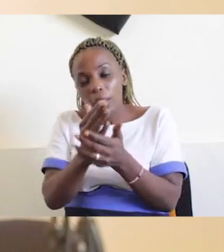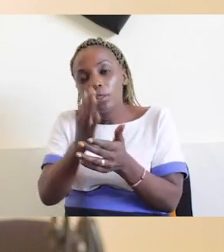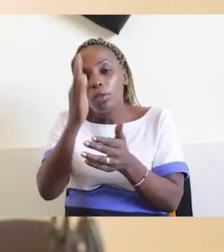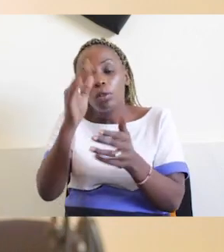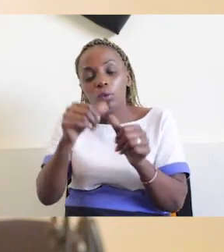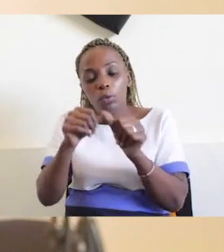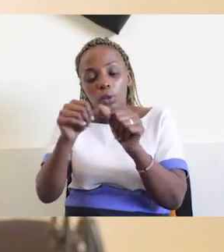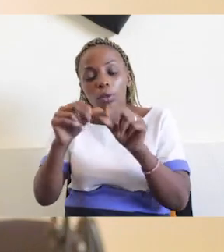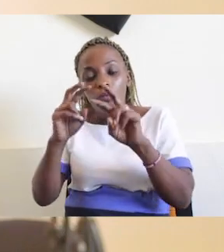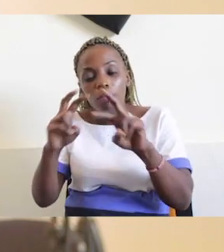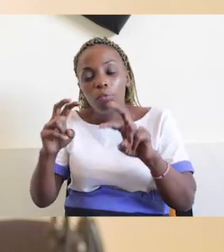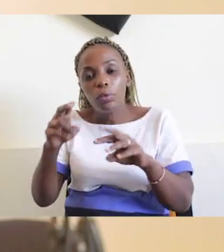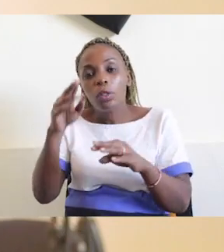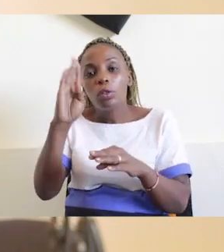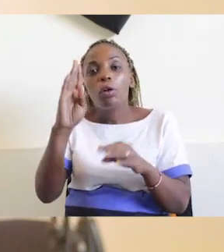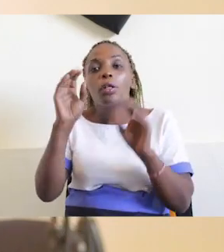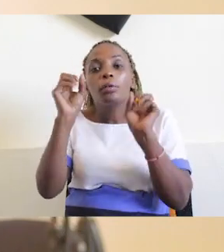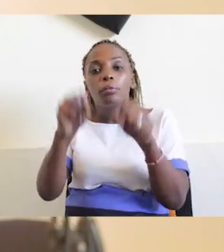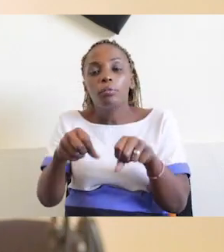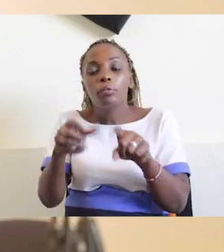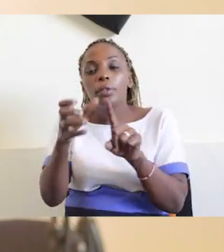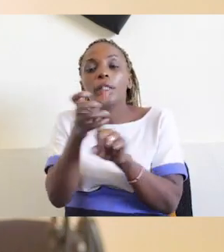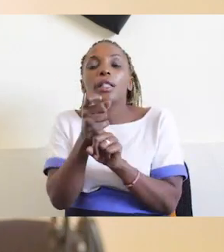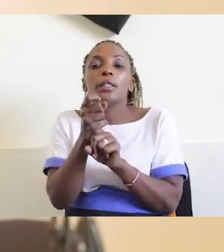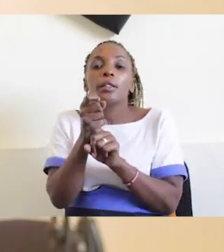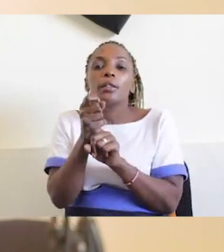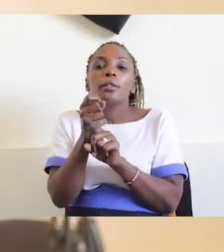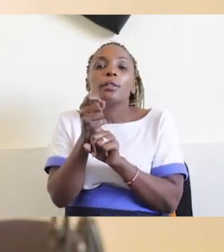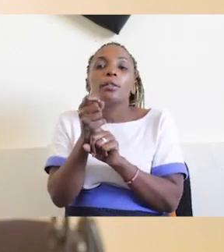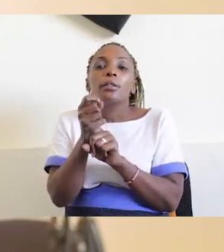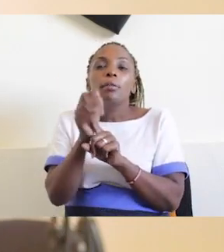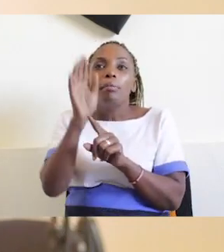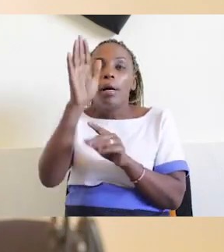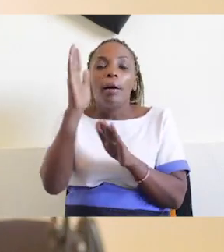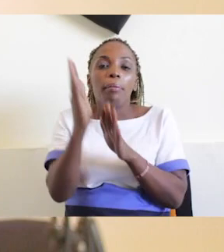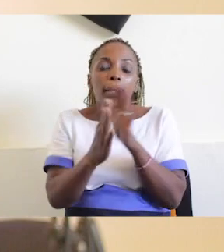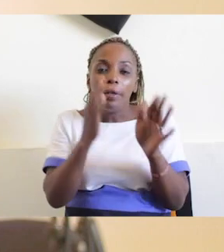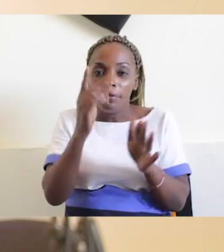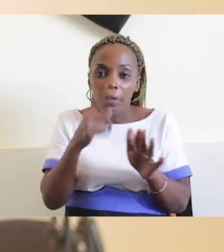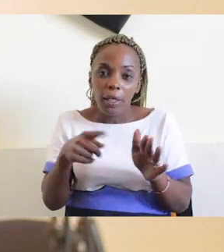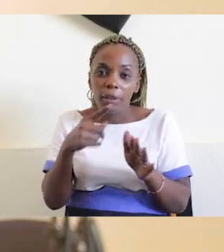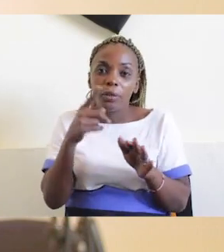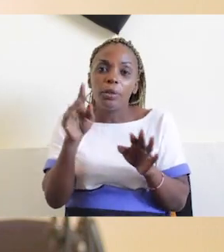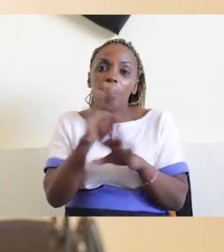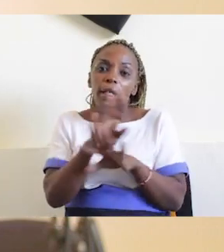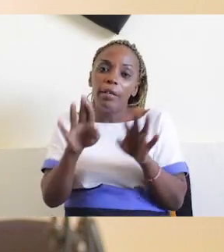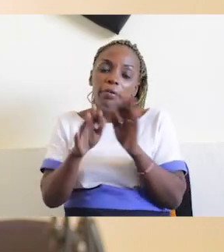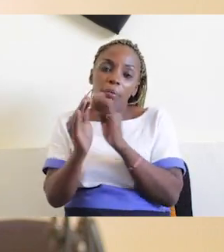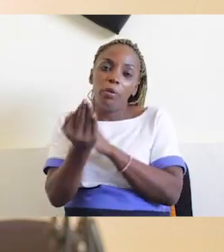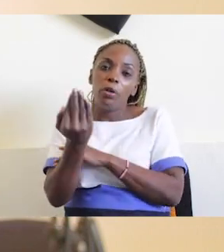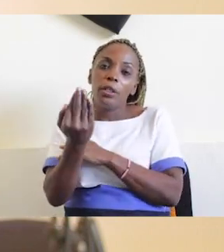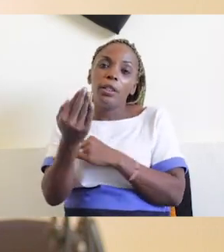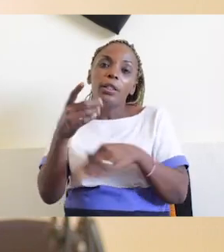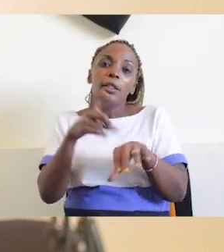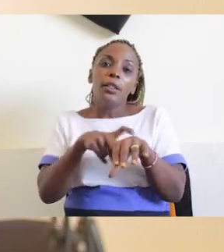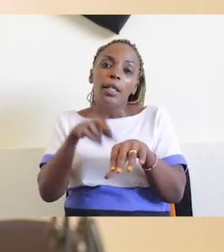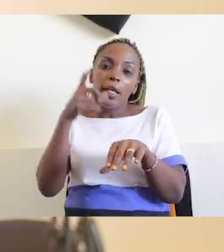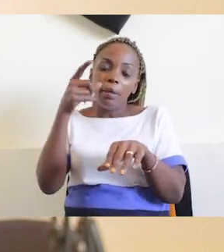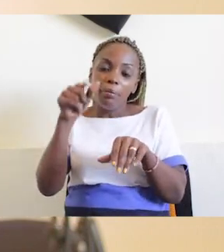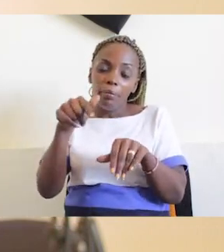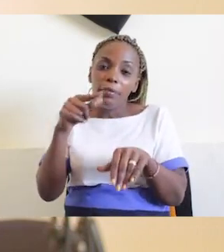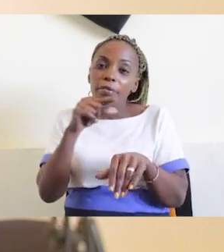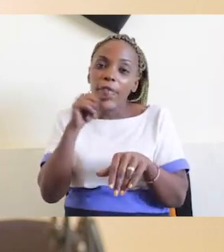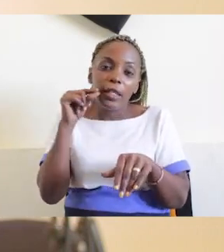God, that we may actually get to that place that He has called us. And so every morning during this period, we've